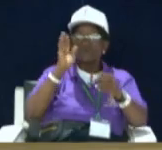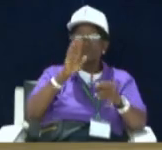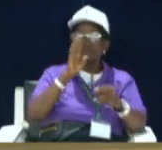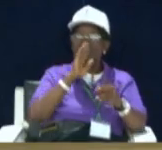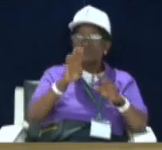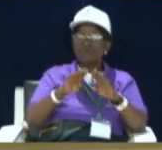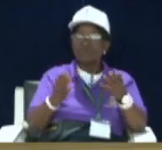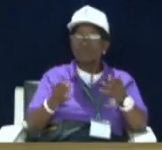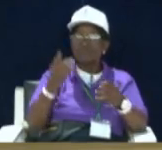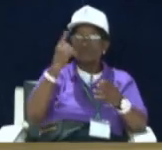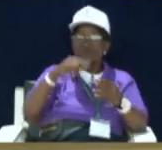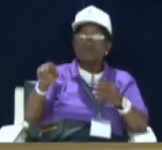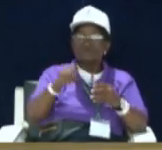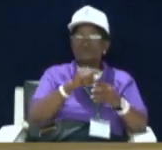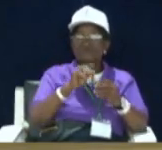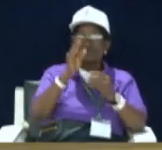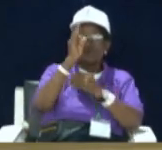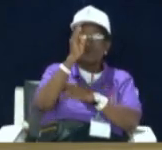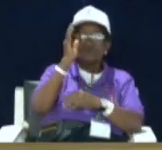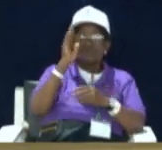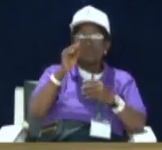olorun a se tin la se pe